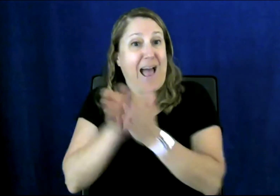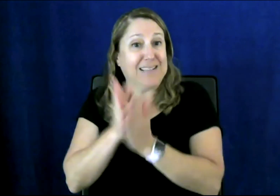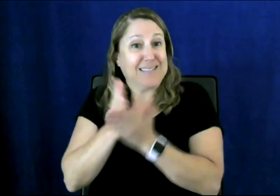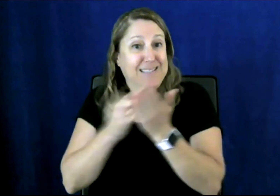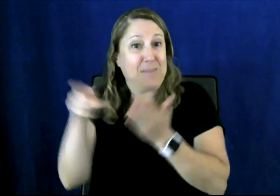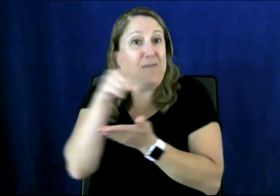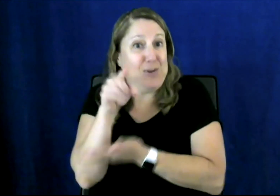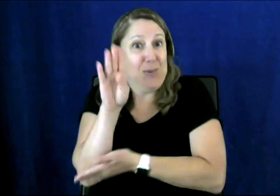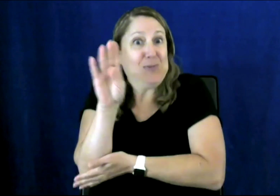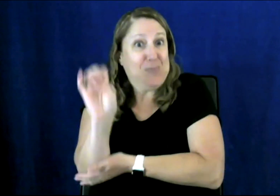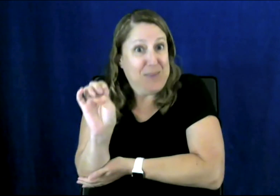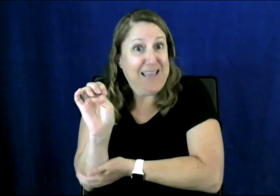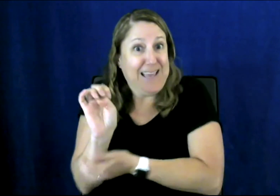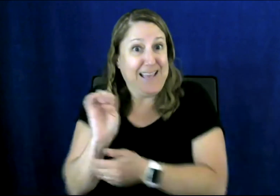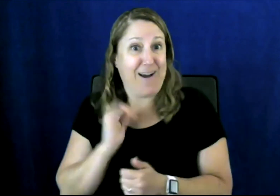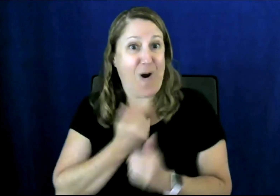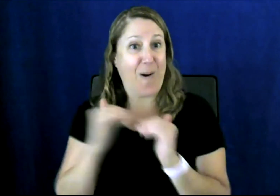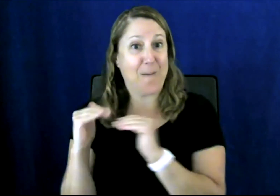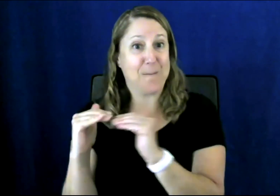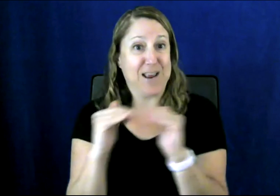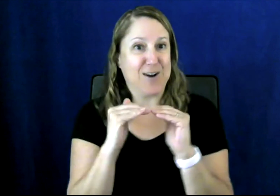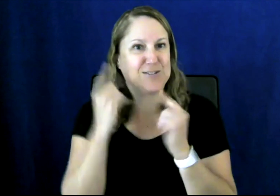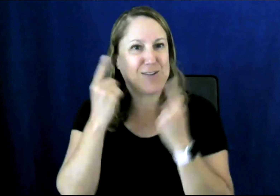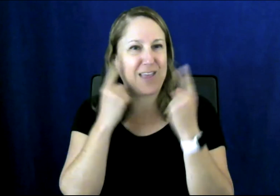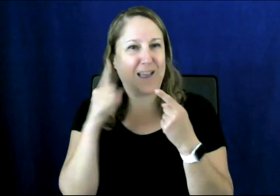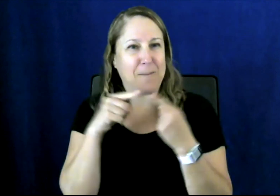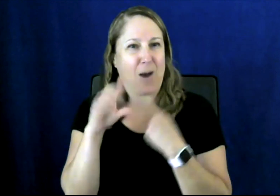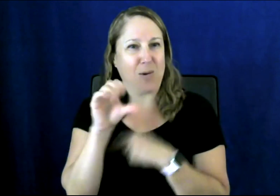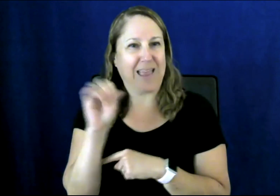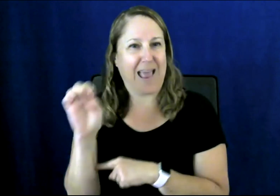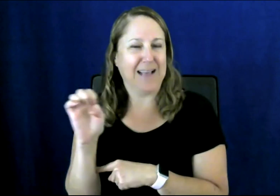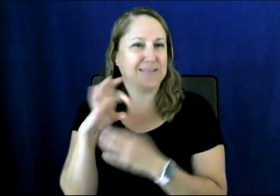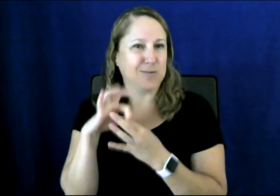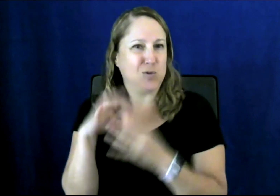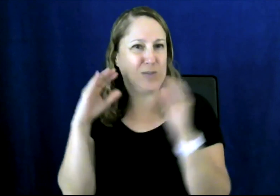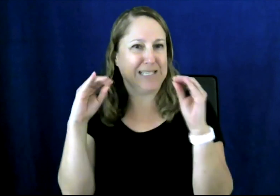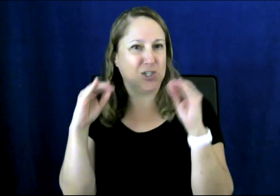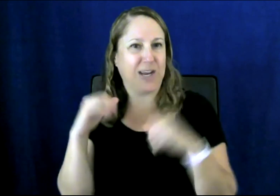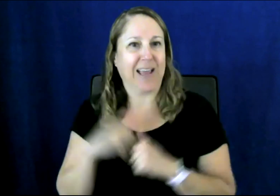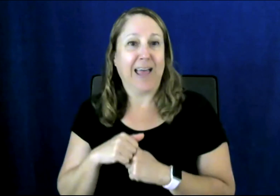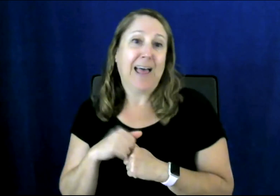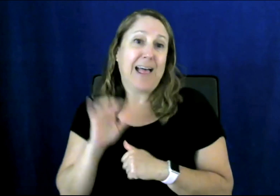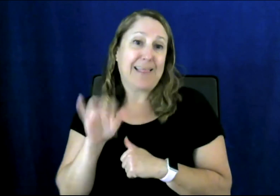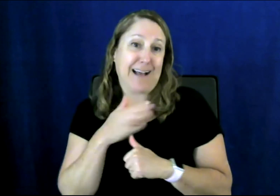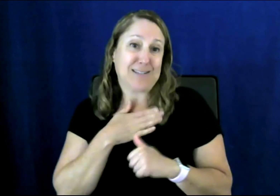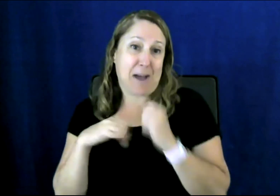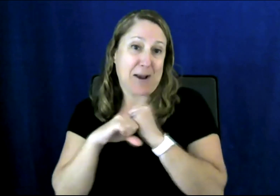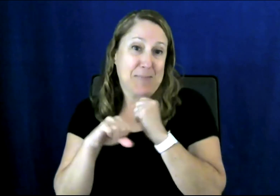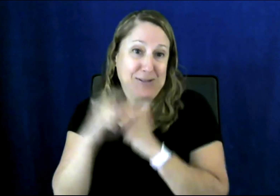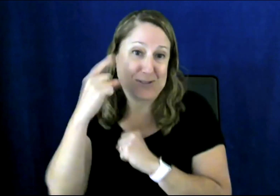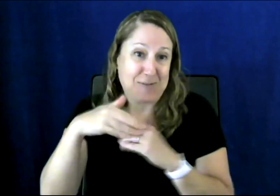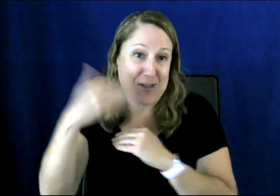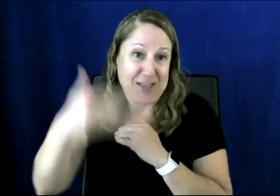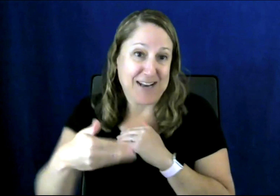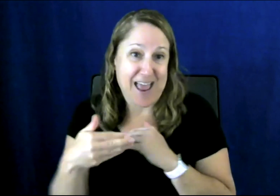you are our peers, to help us think about a case of teaching. So that's going to be coming next. This is just the commercial. And I'm